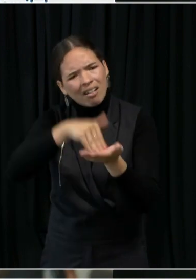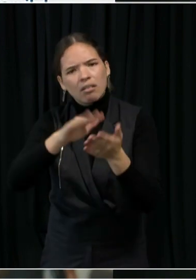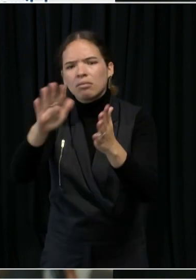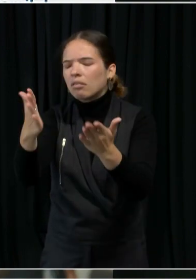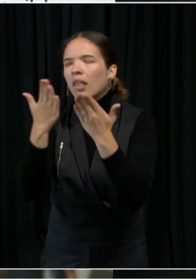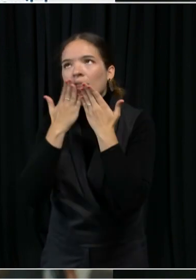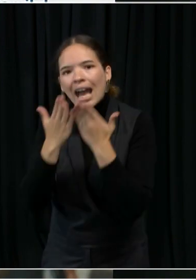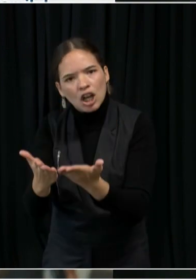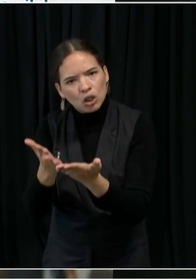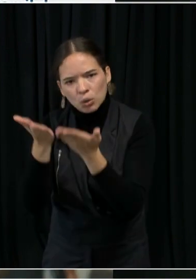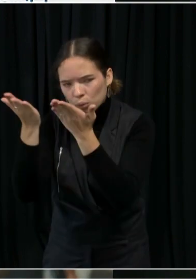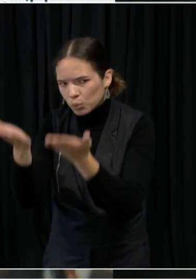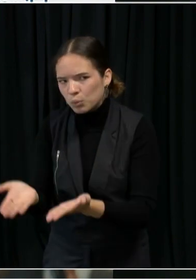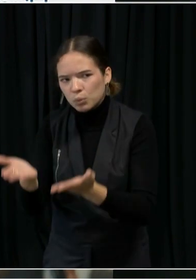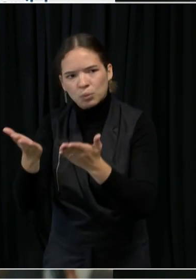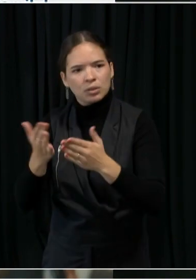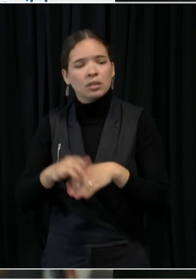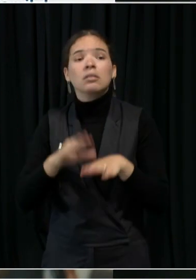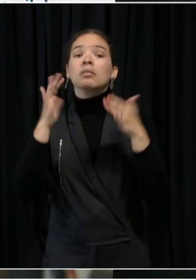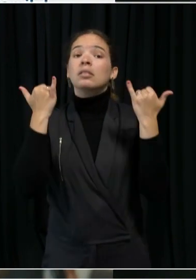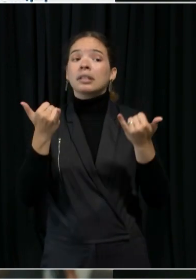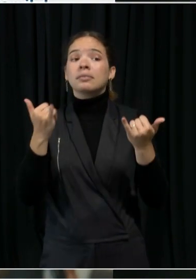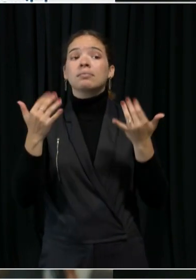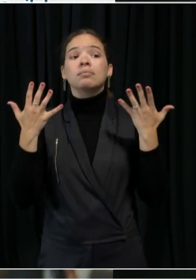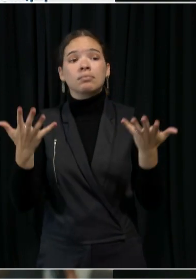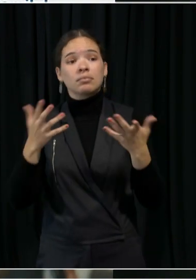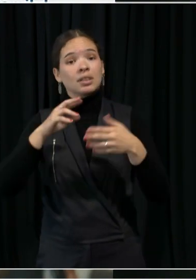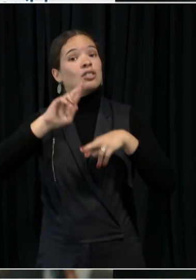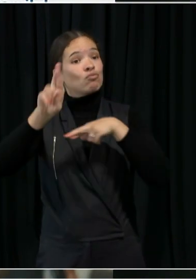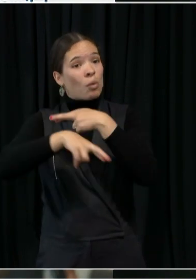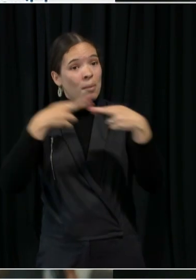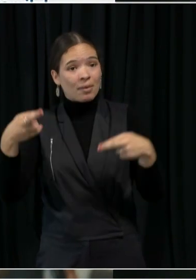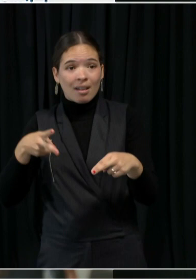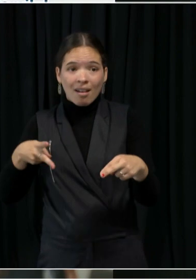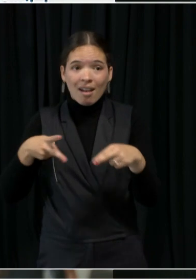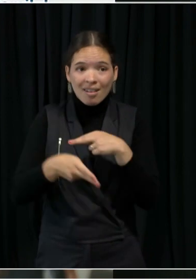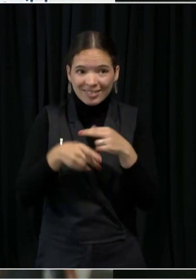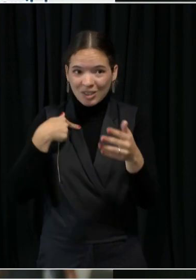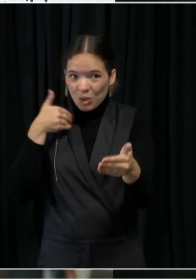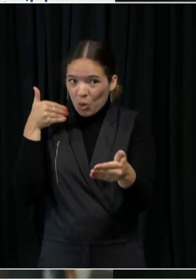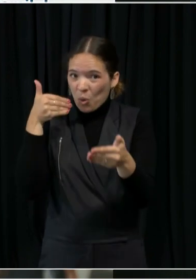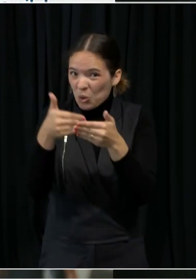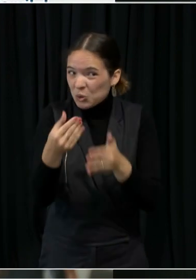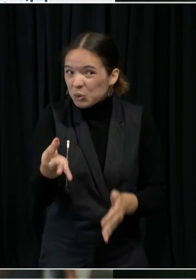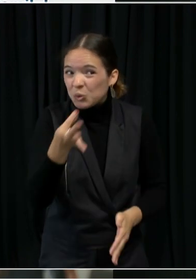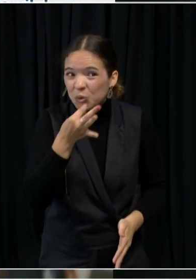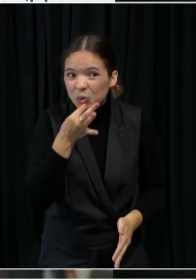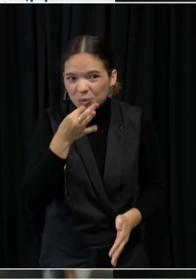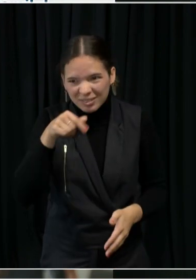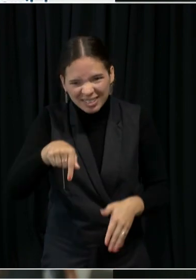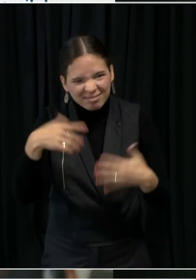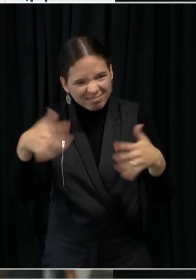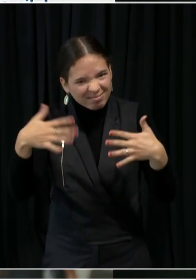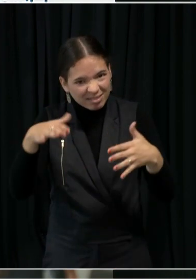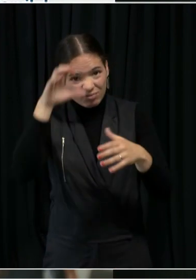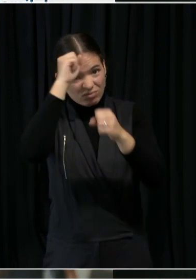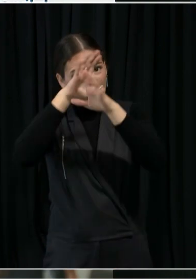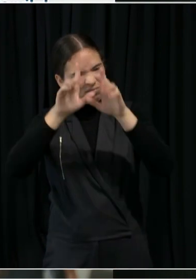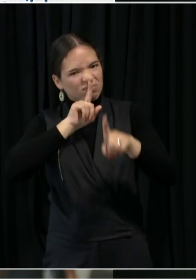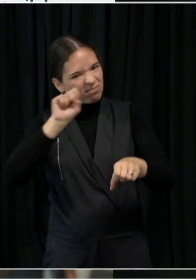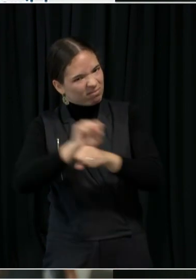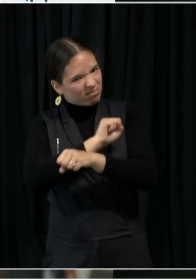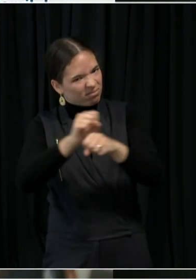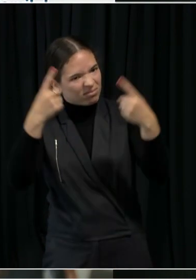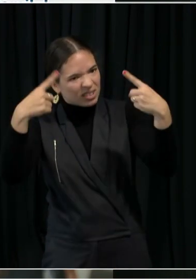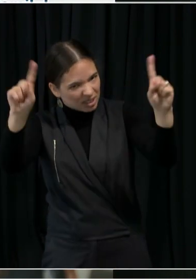with today's ribbon cutting, we move a step closer to fulfilling a vision. You've heard us